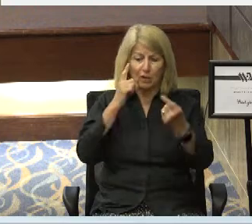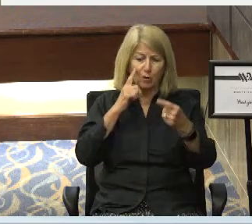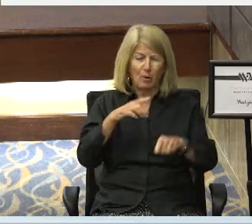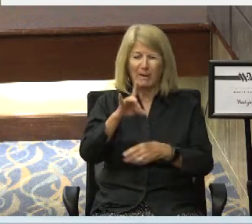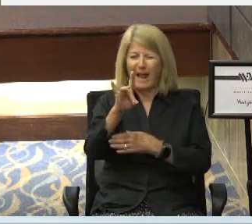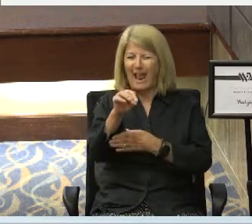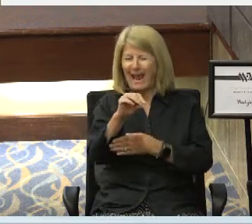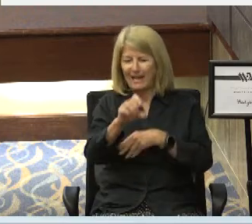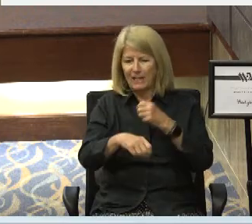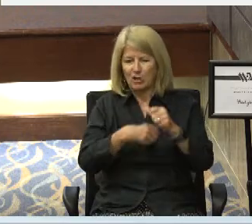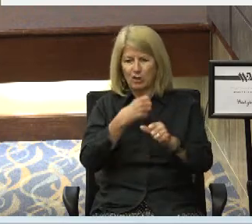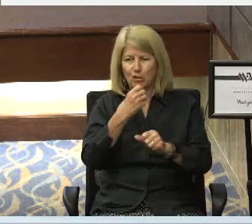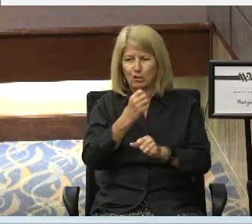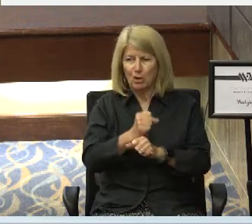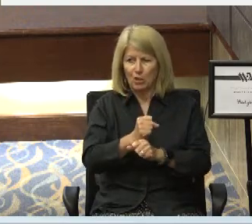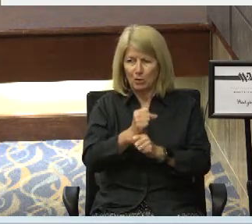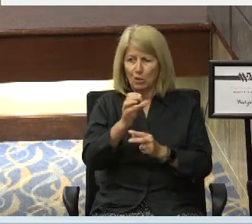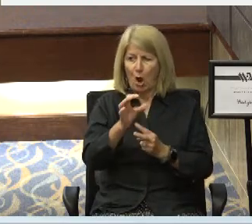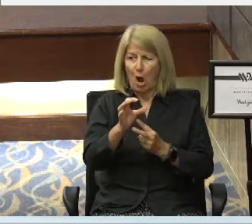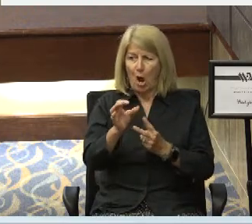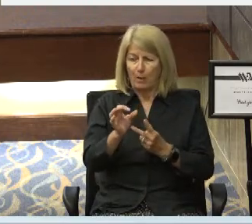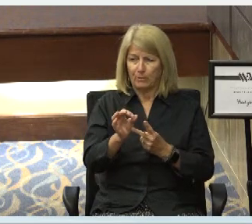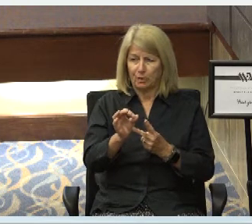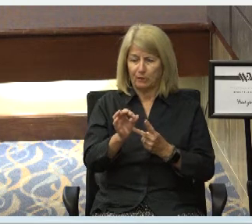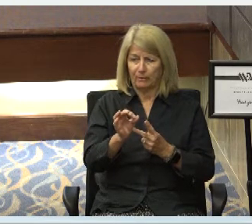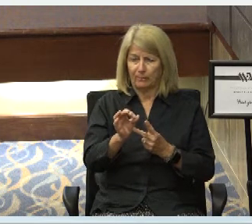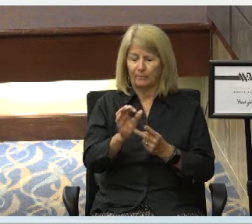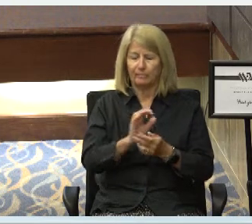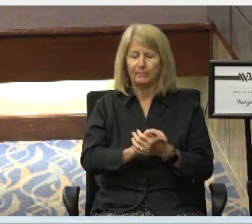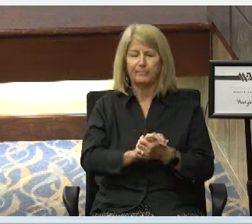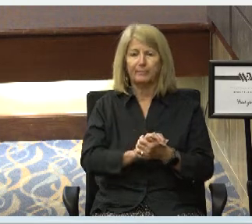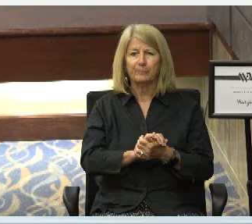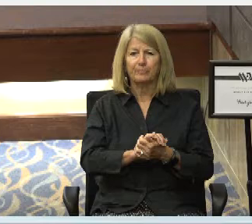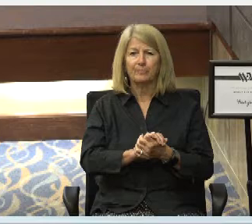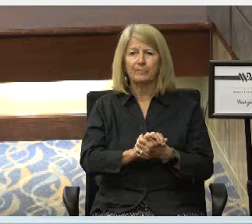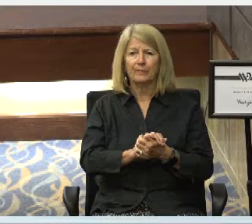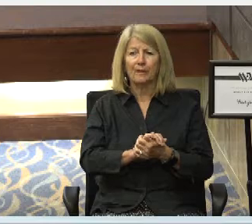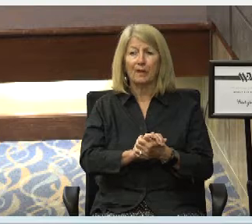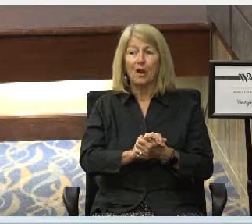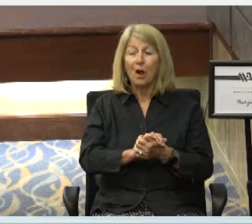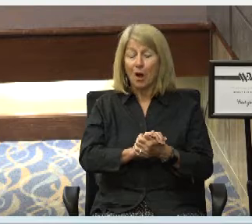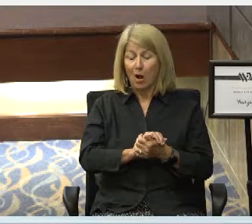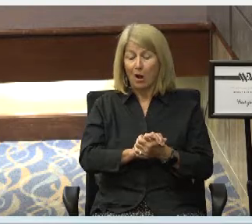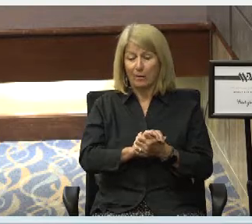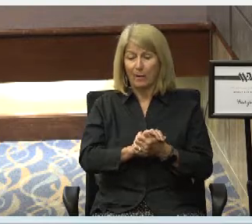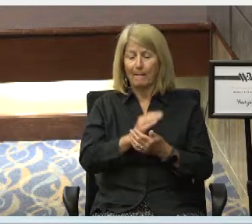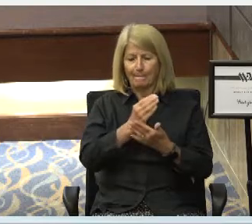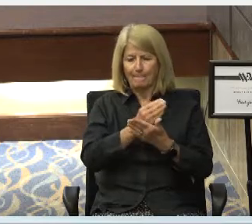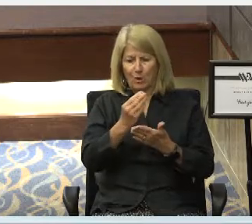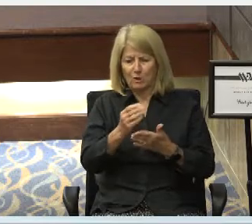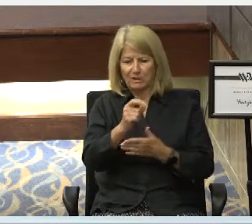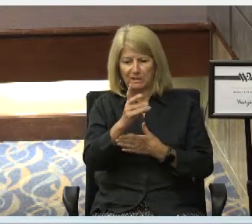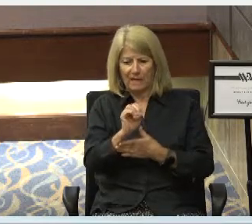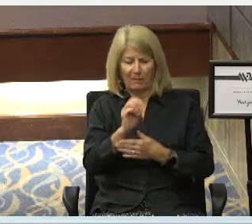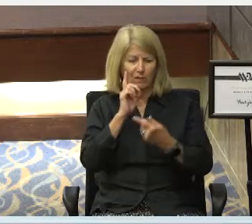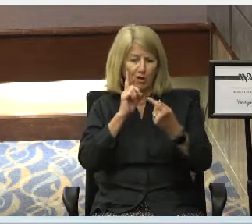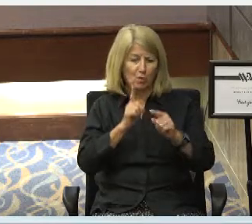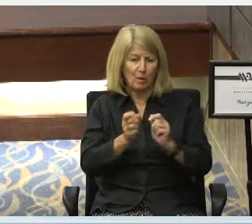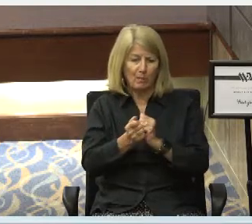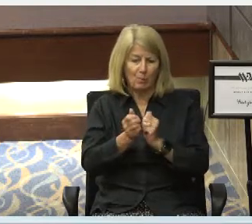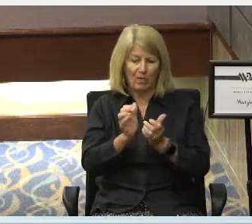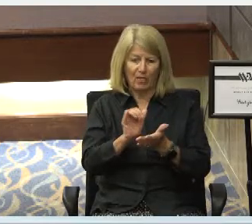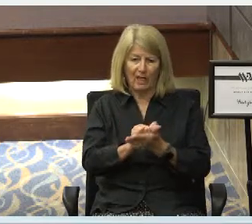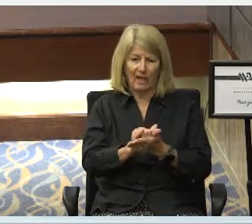for 19 additional years. There's a ground lease there. On the real estate purchase side, there's an agreement that deals with that. There